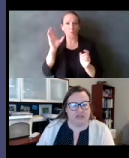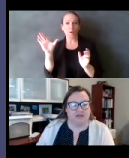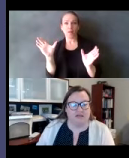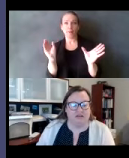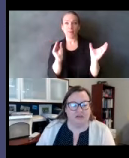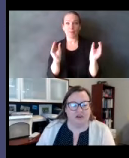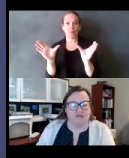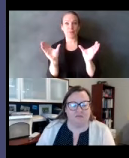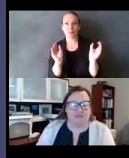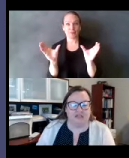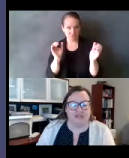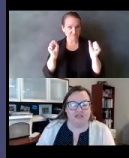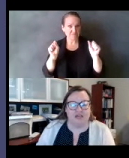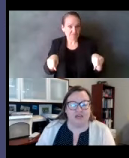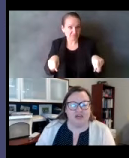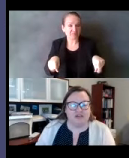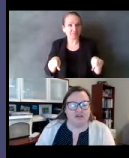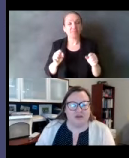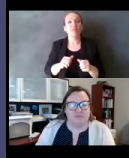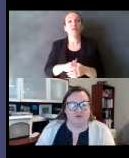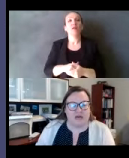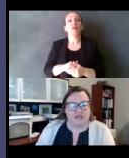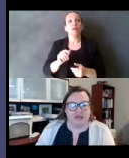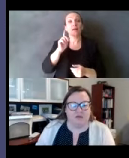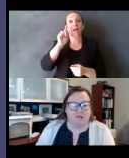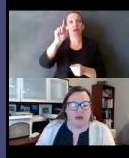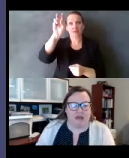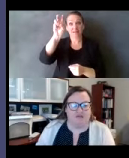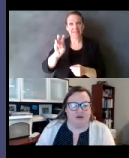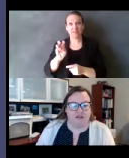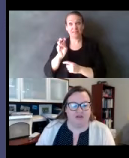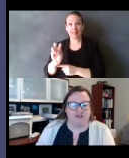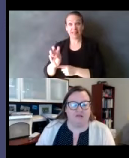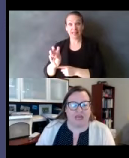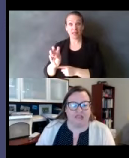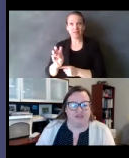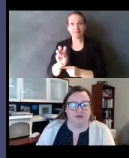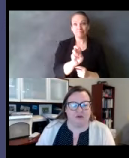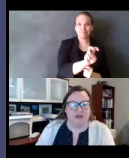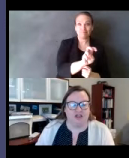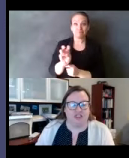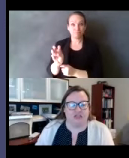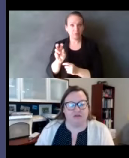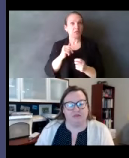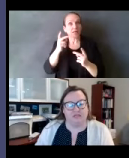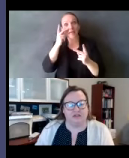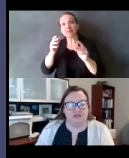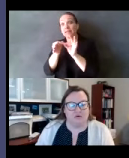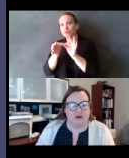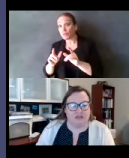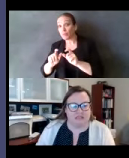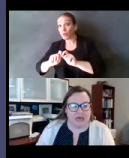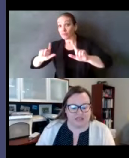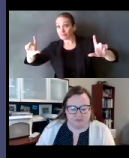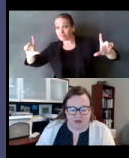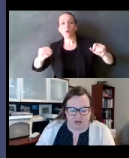presenters the video of the presenters. So you can move that slide bar back and forth, left and right, to enlarge either the presenters